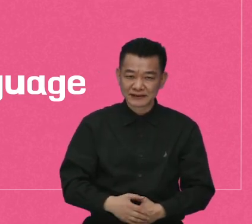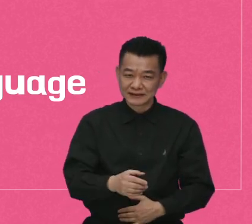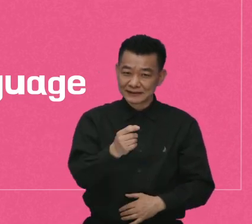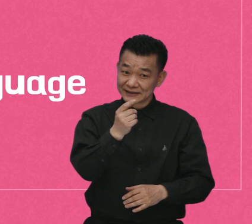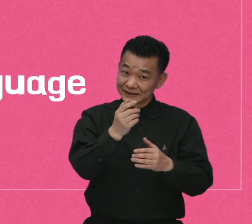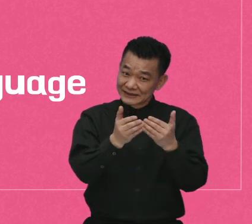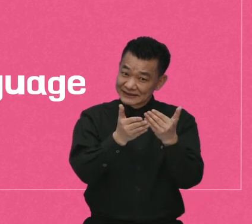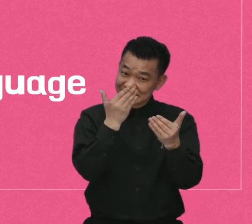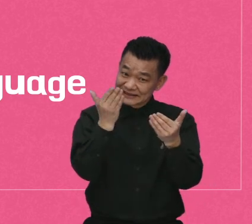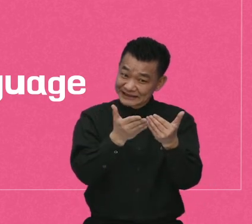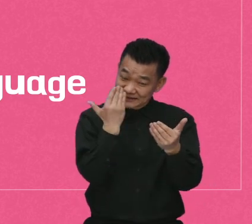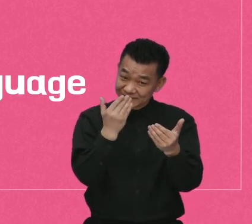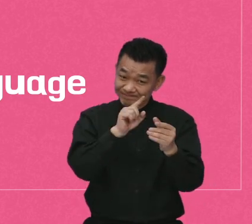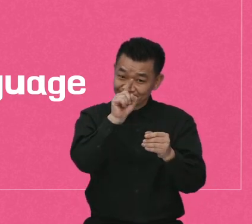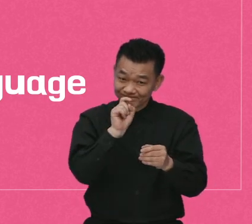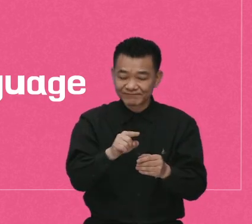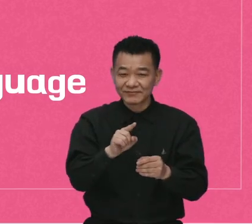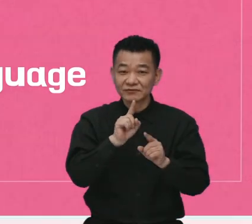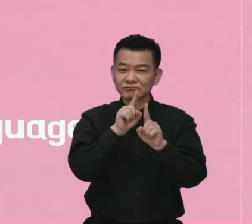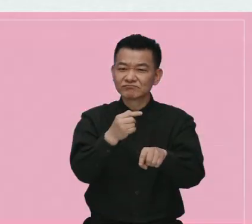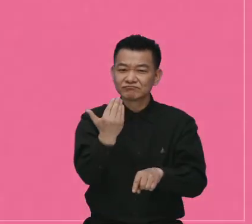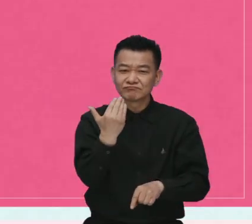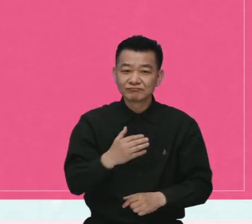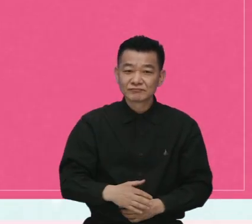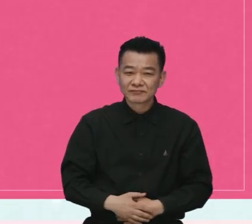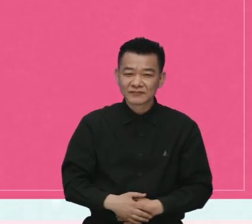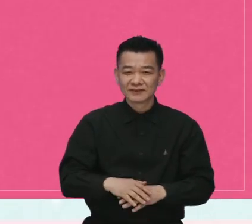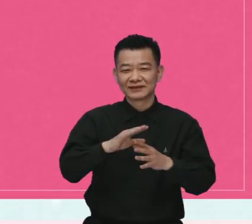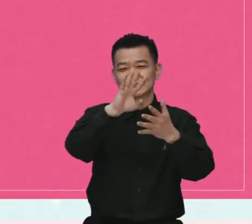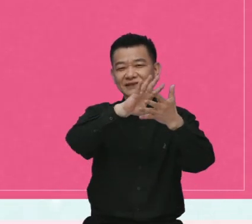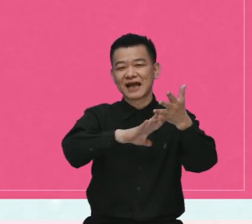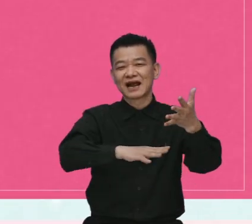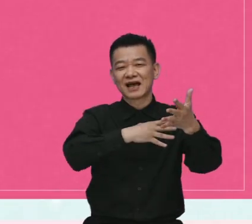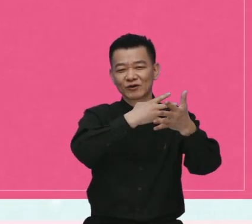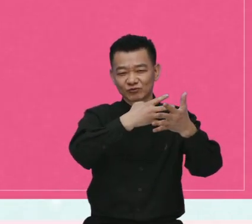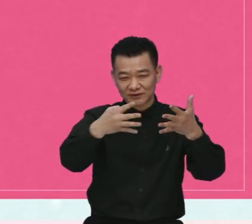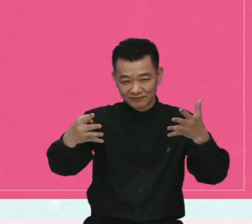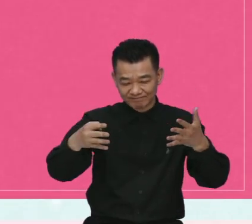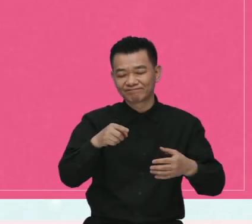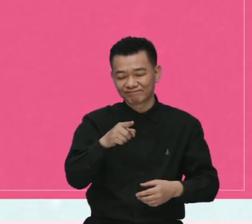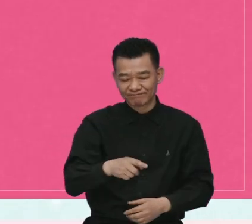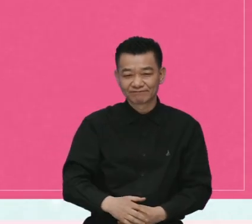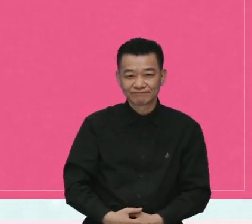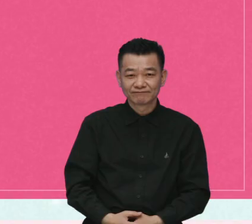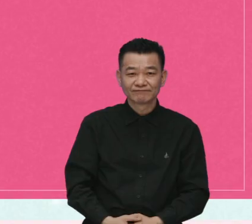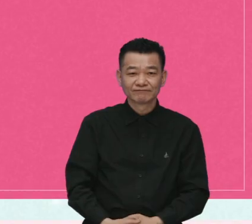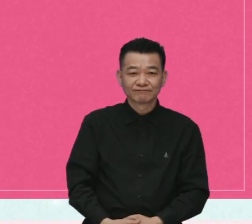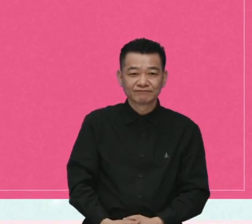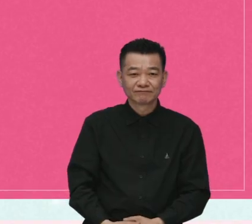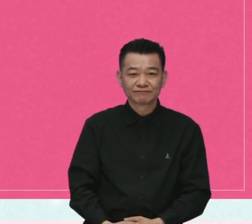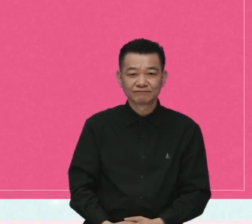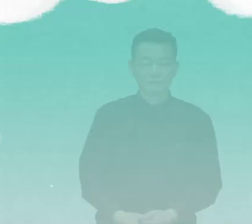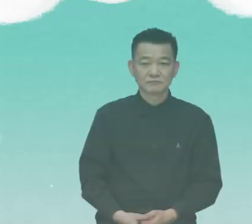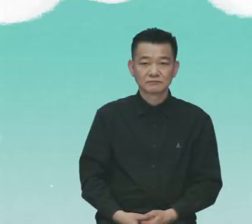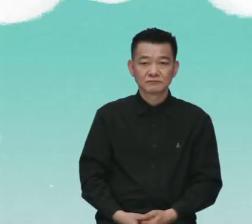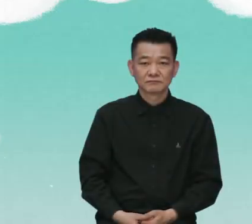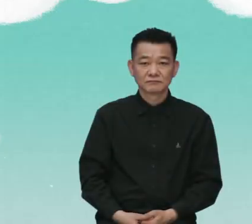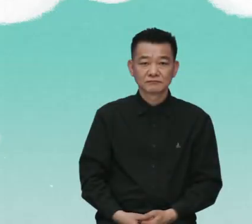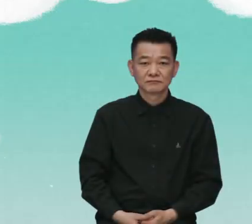Was it too easy? What's your answer? The answer is sign language.